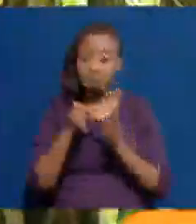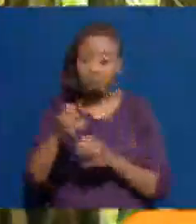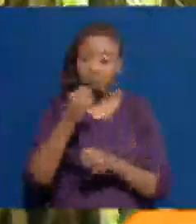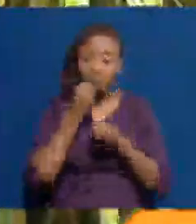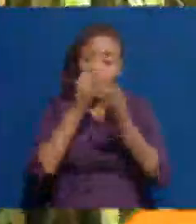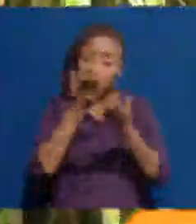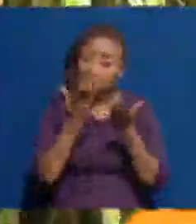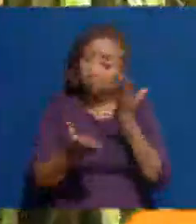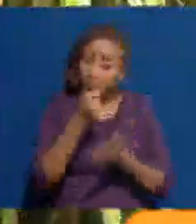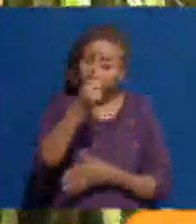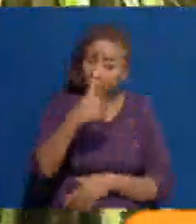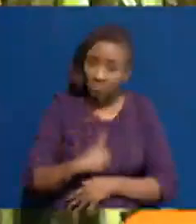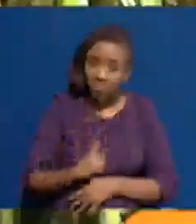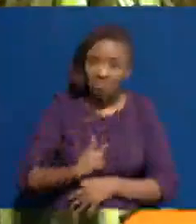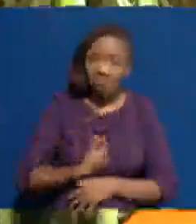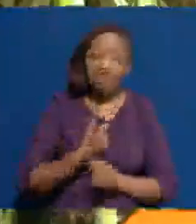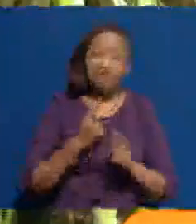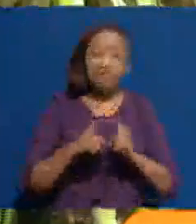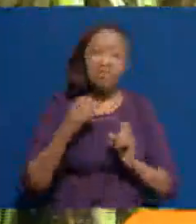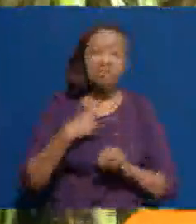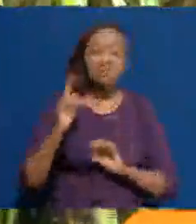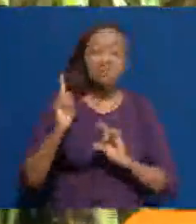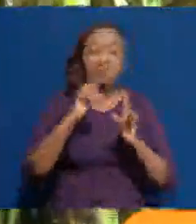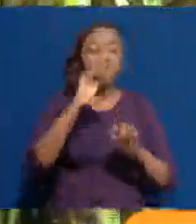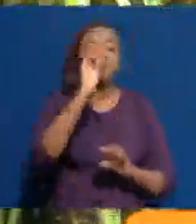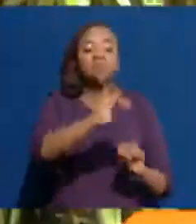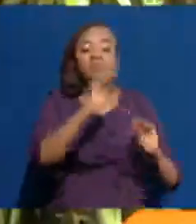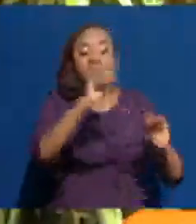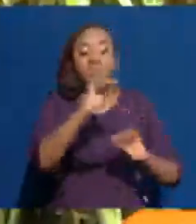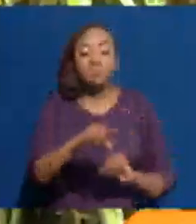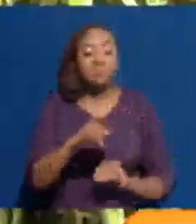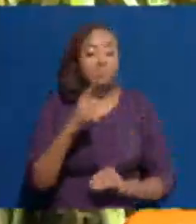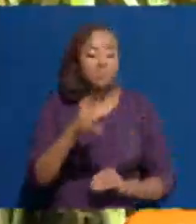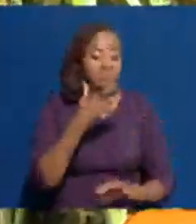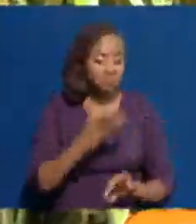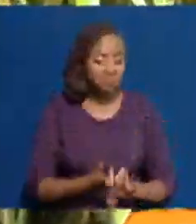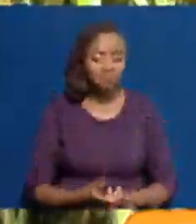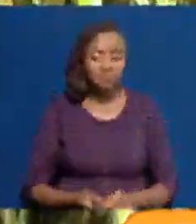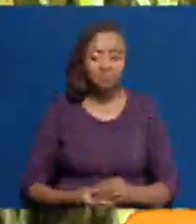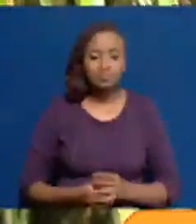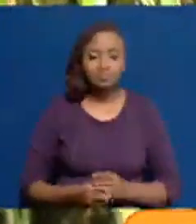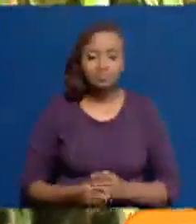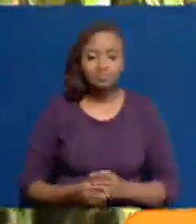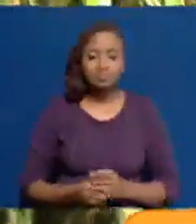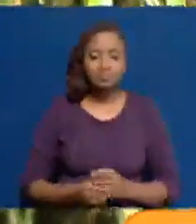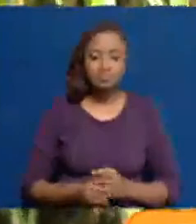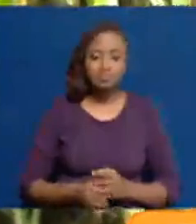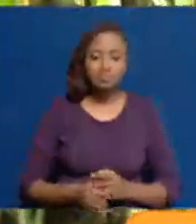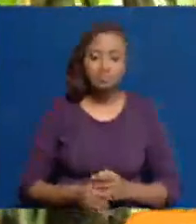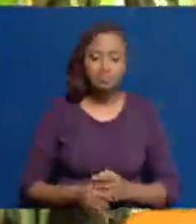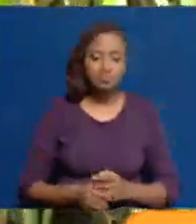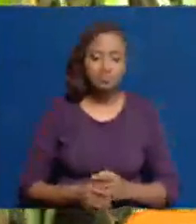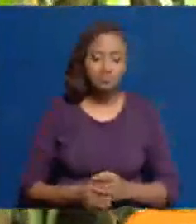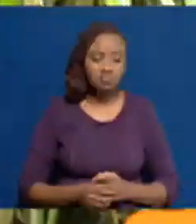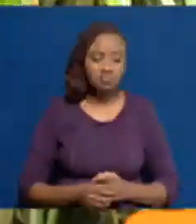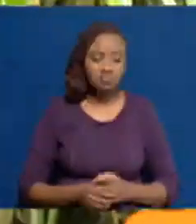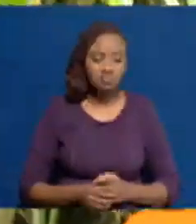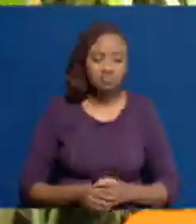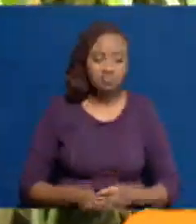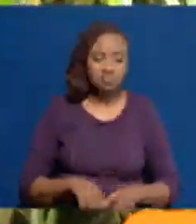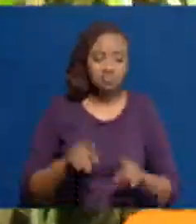nayo. Lakini kuenda kufundisha mkulima ndio inakuwa changamoto. Hatuwezi kufikia makulima sana. Wakati